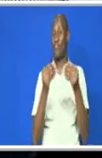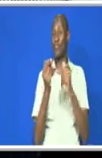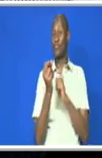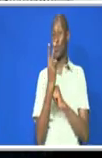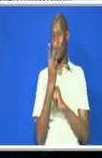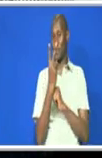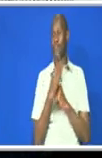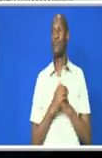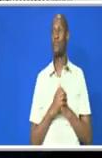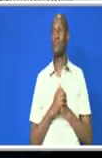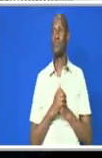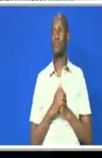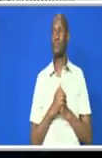12.